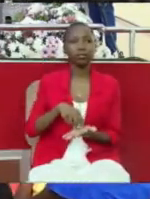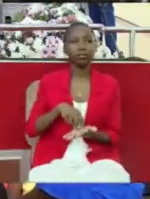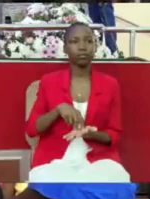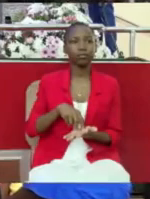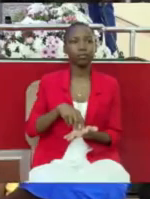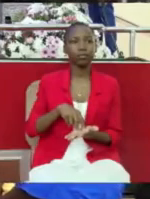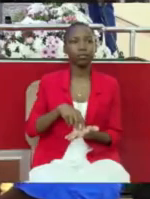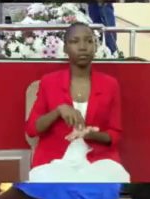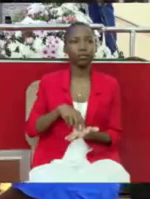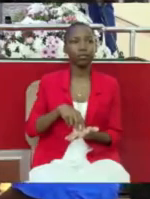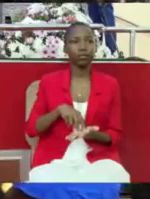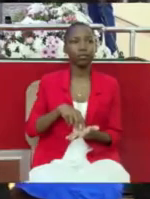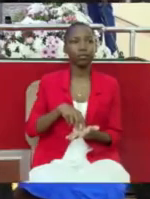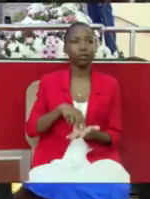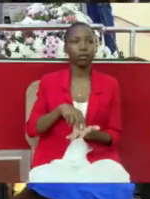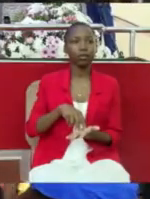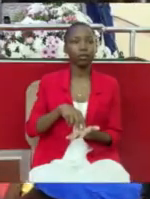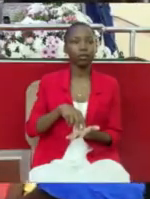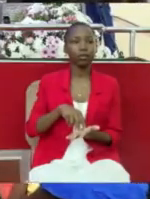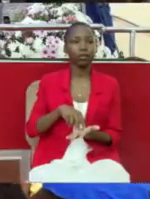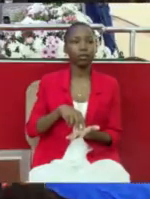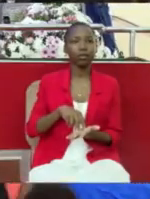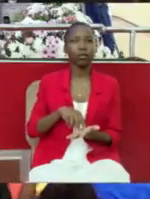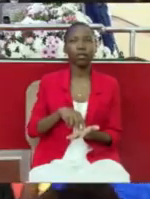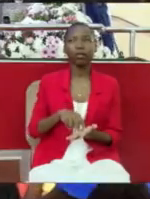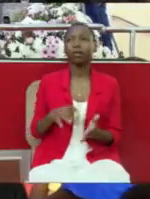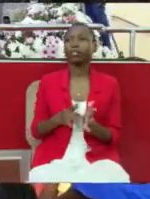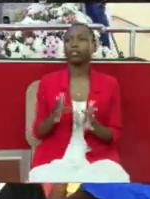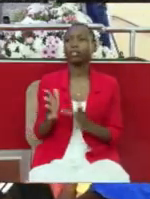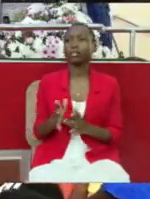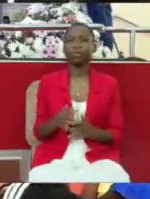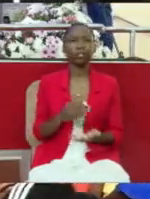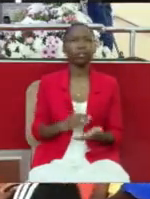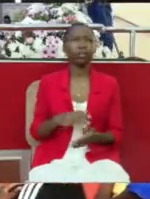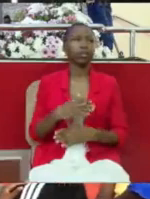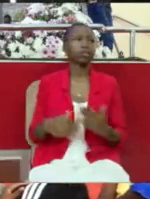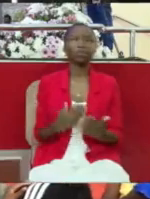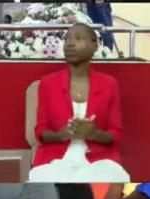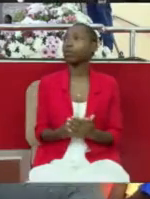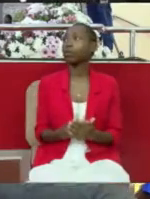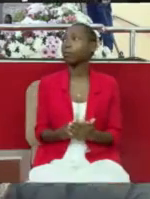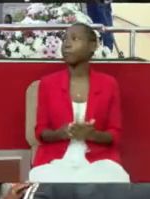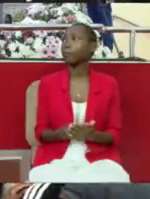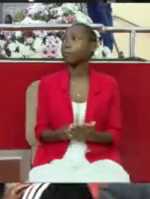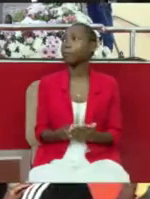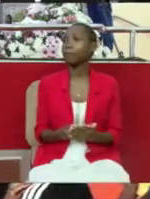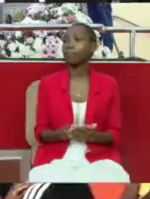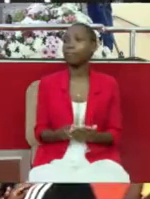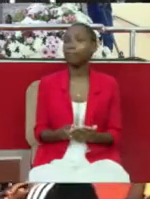sang a little while. Na tuimbe huo wimbo ambao tulimba hapo. Jesus paid it all. Yesu alilipia yote. I pray that the guys